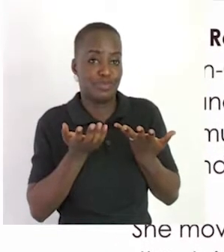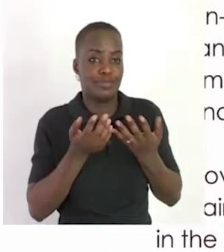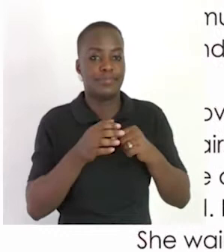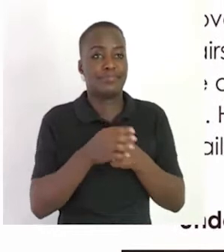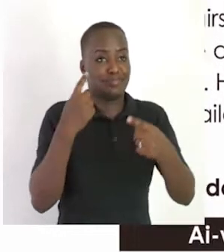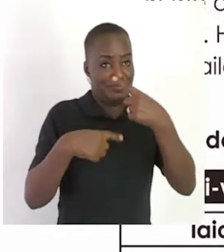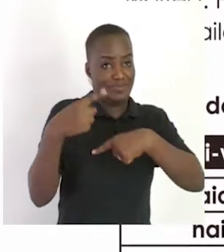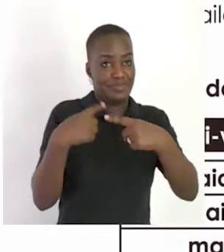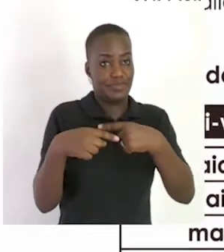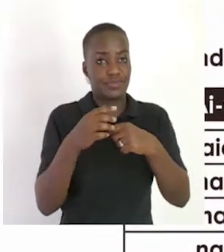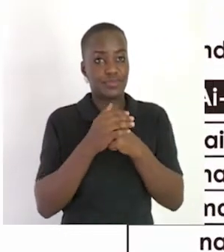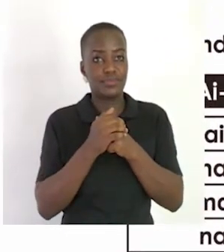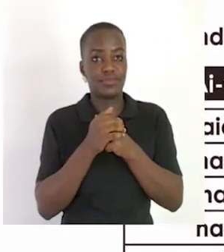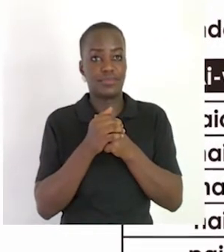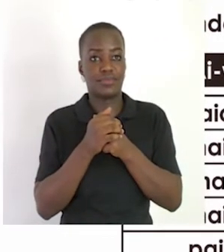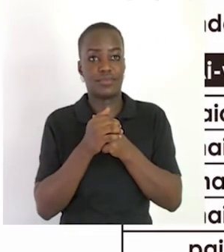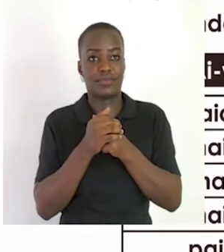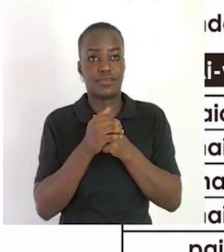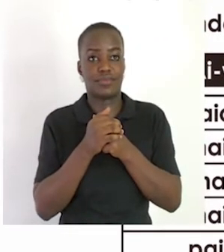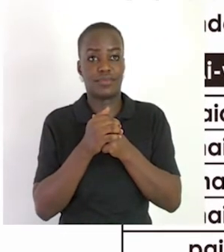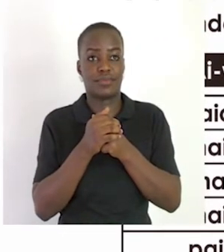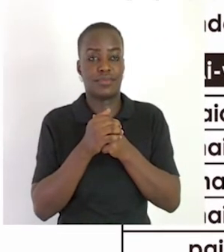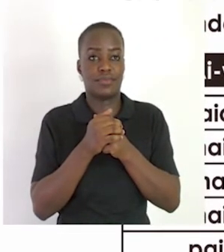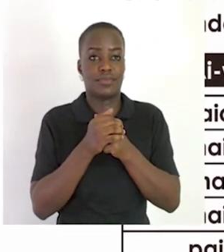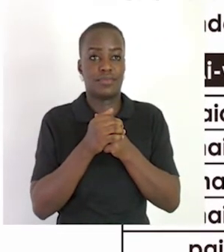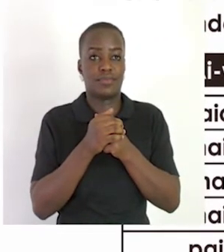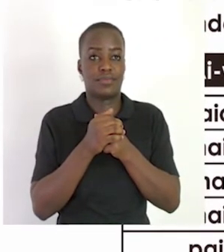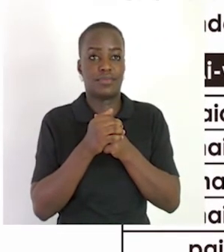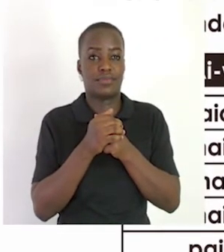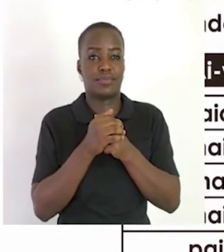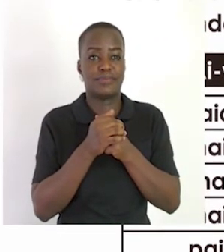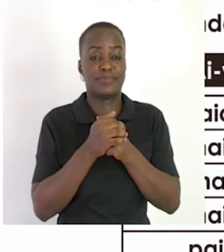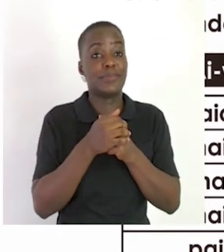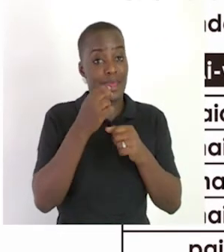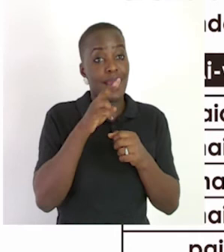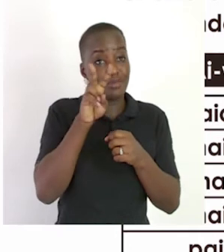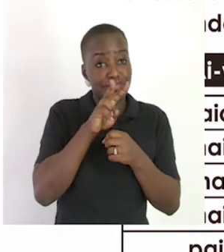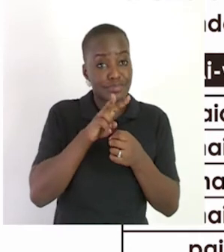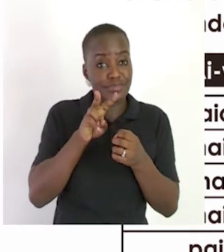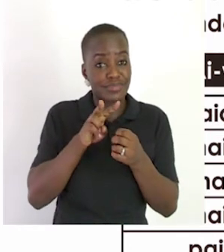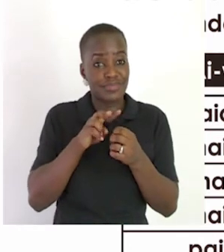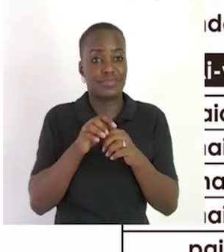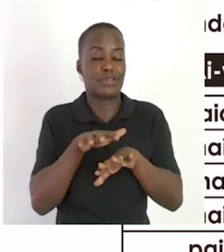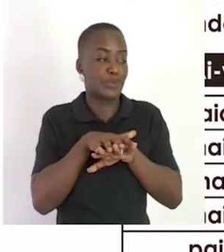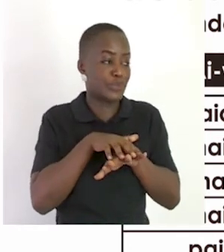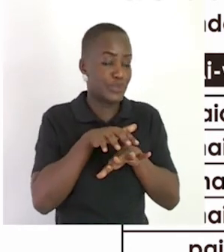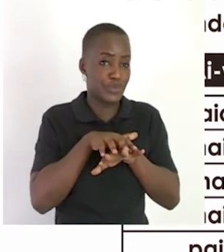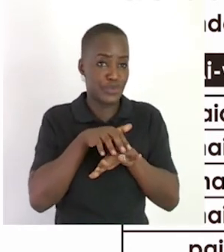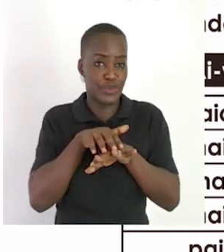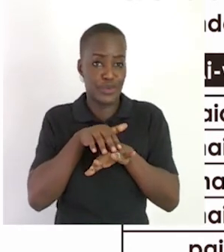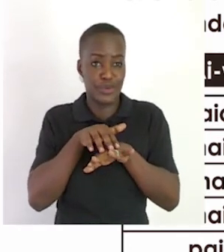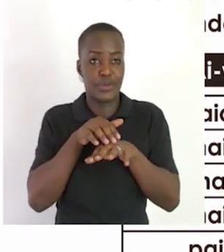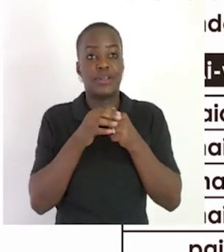again. You can see that they are there. As I am reading, and I will read slowly, you